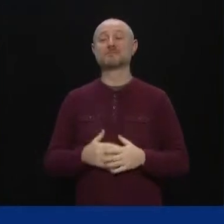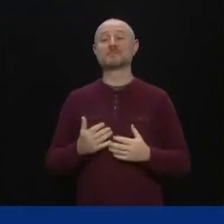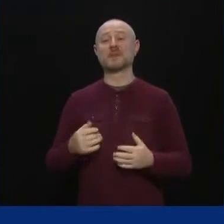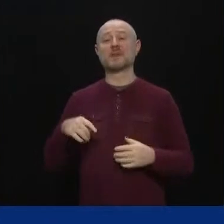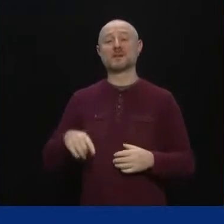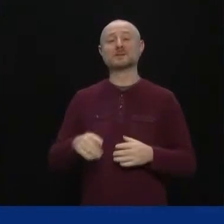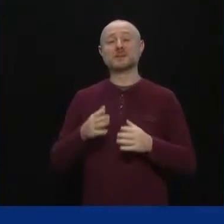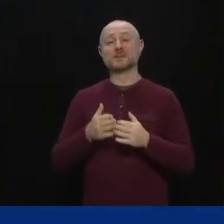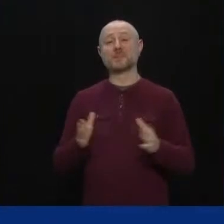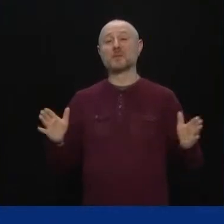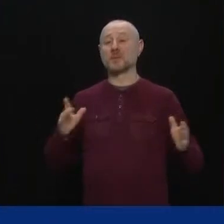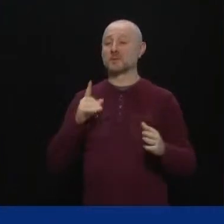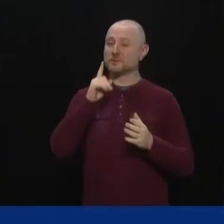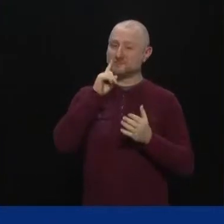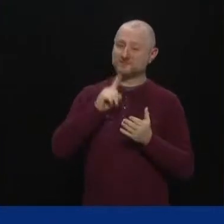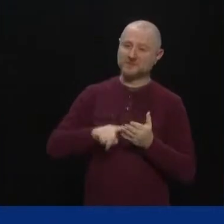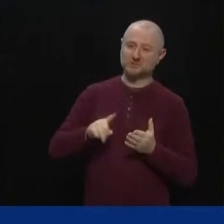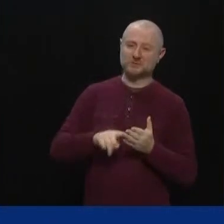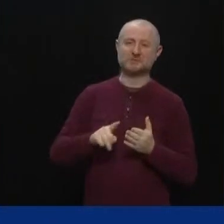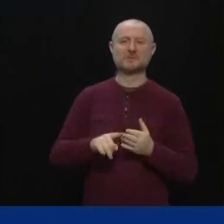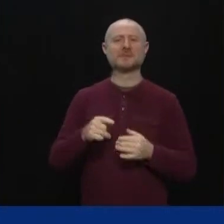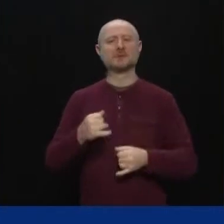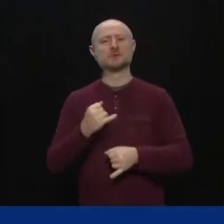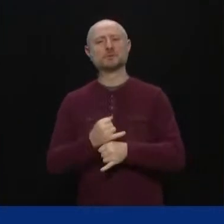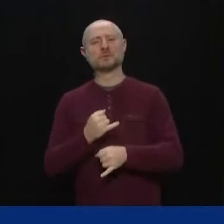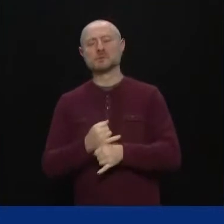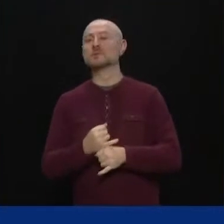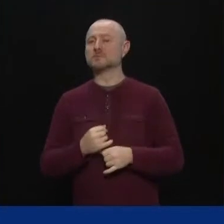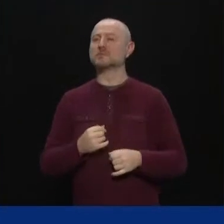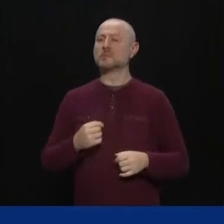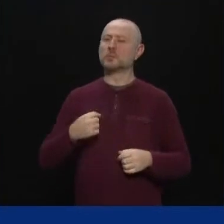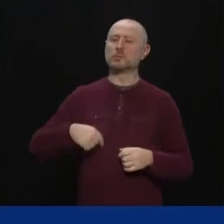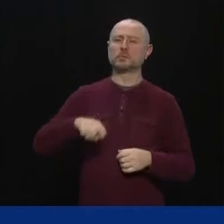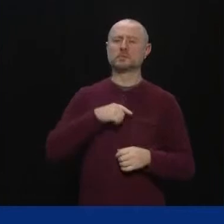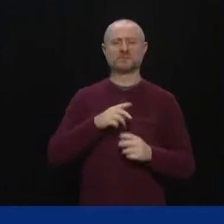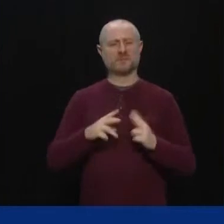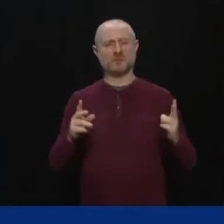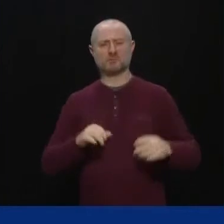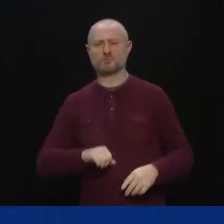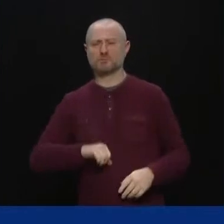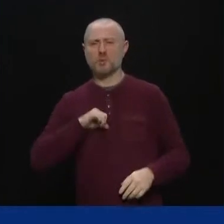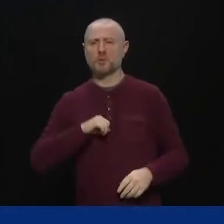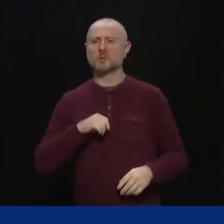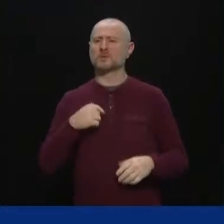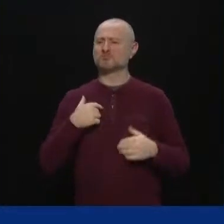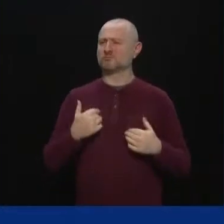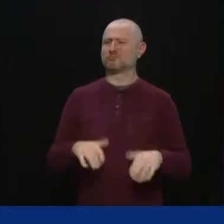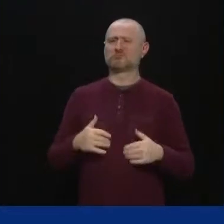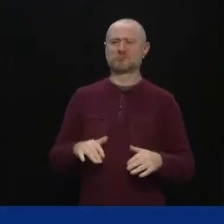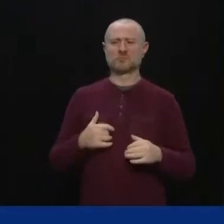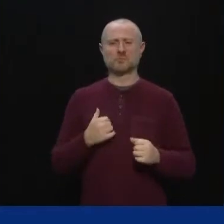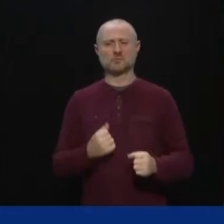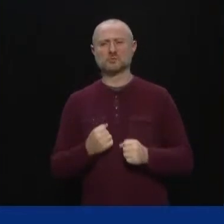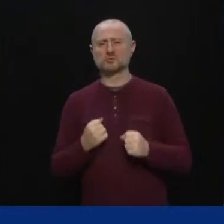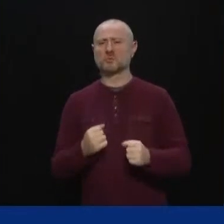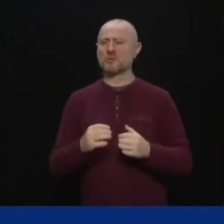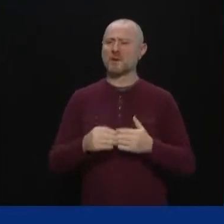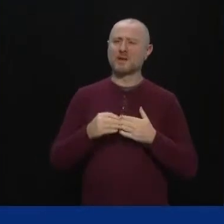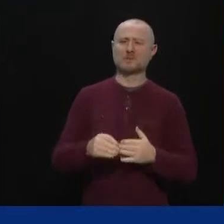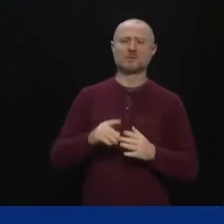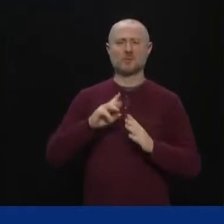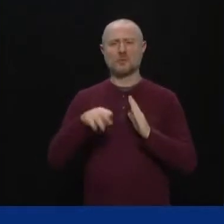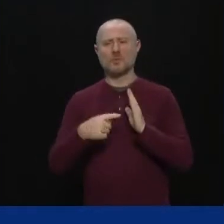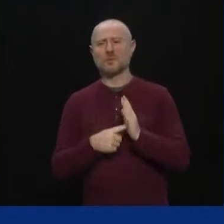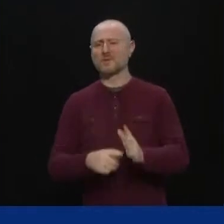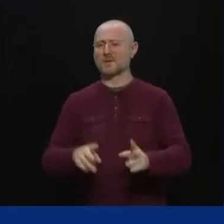One institution, UAlbany has also been very proud to play a leading role in understanding and